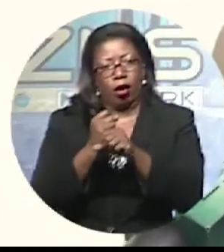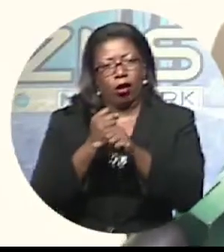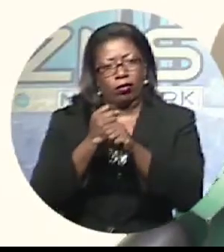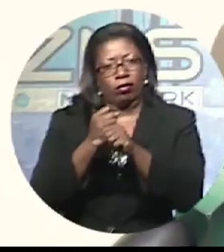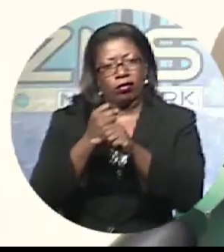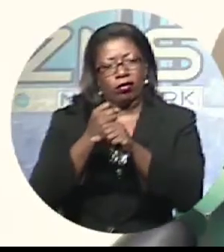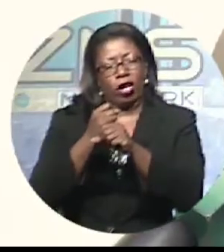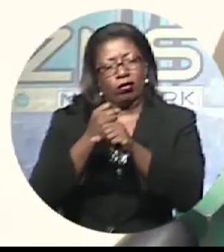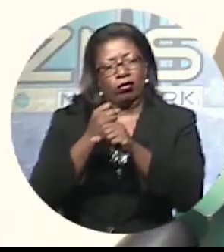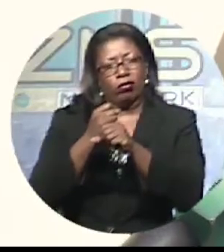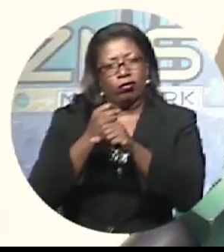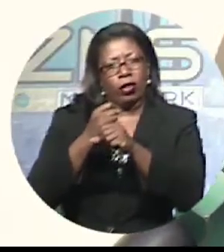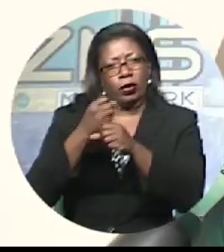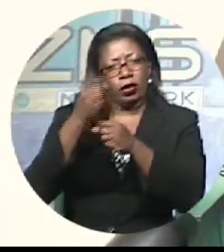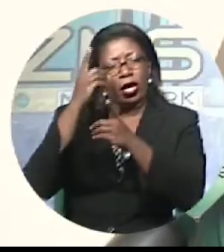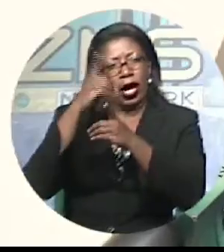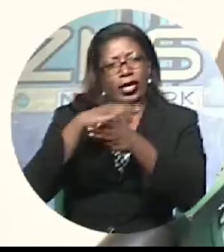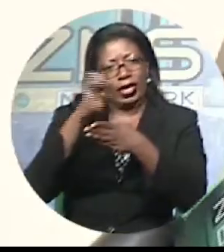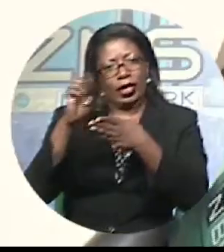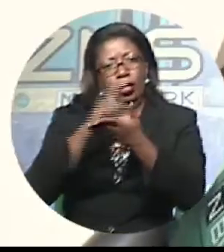week. I have